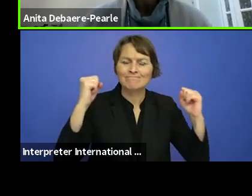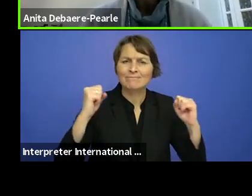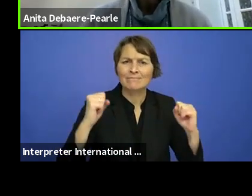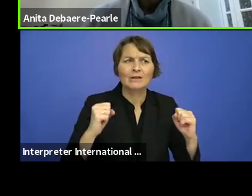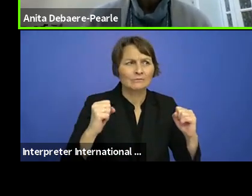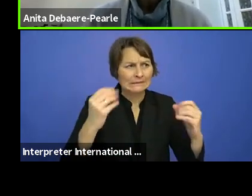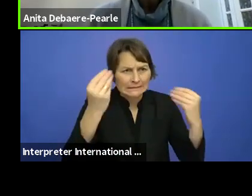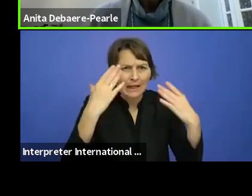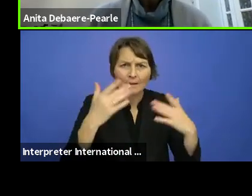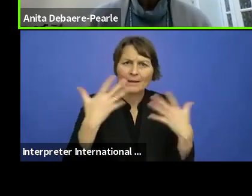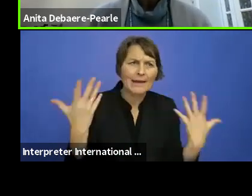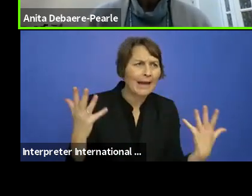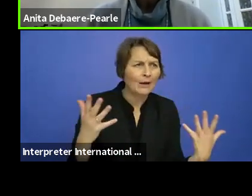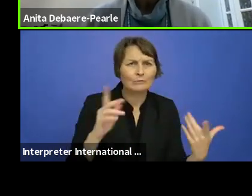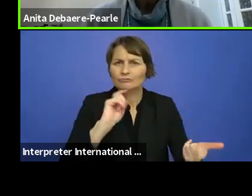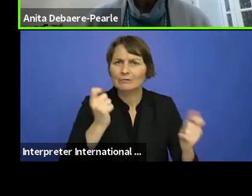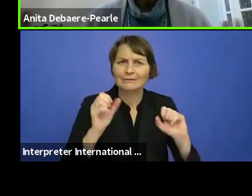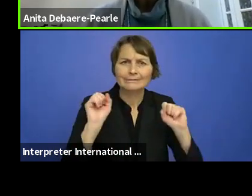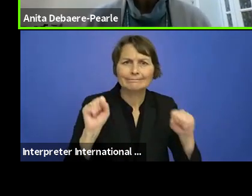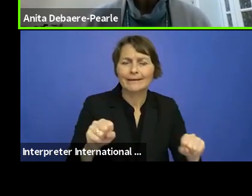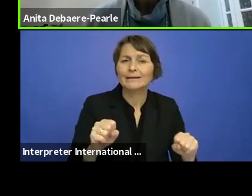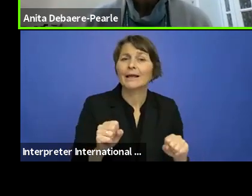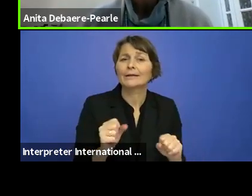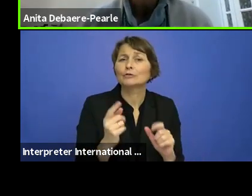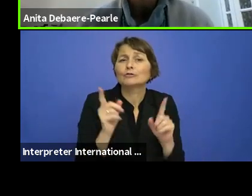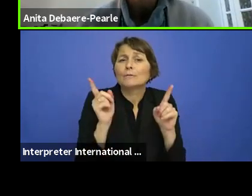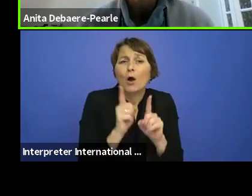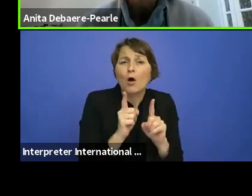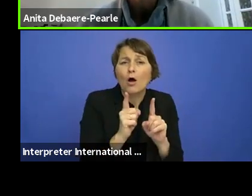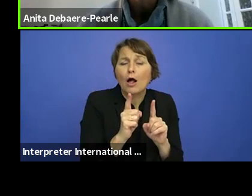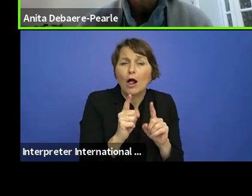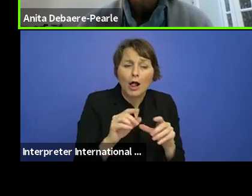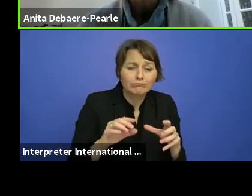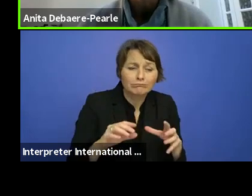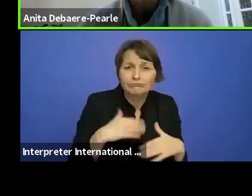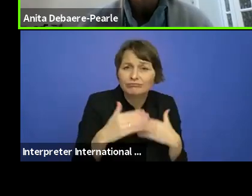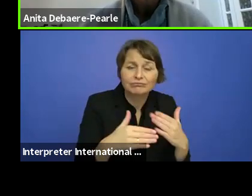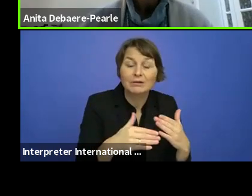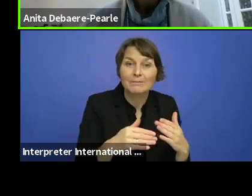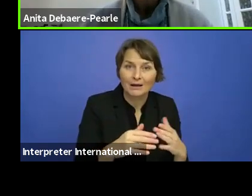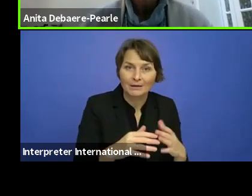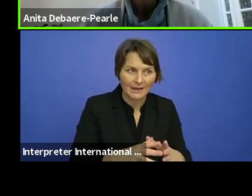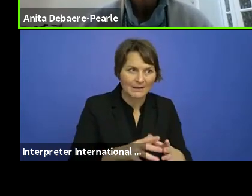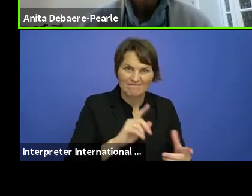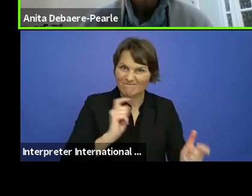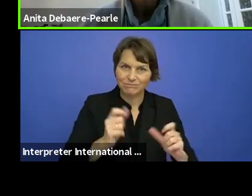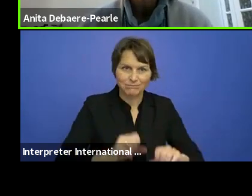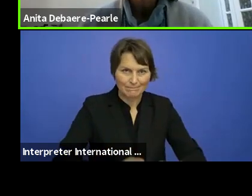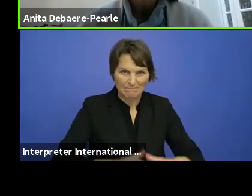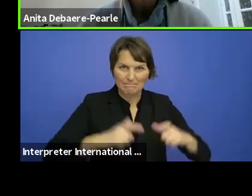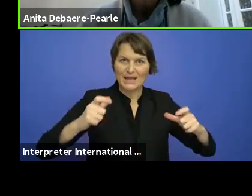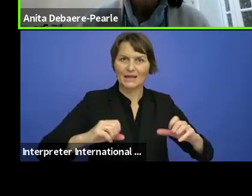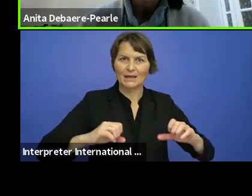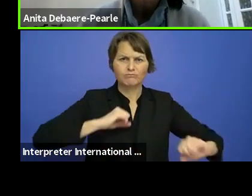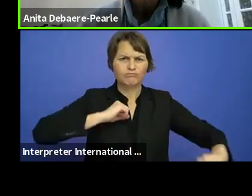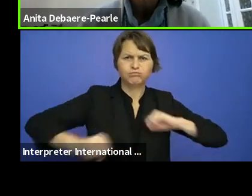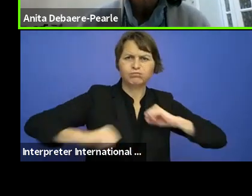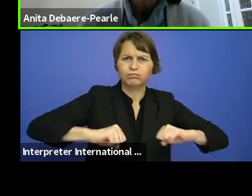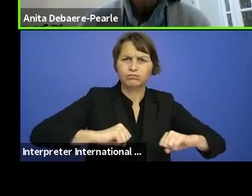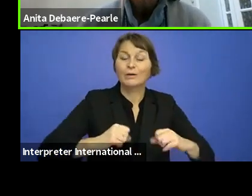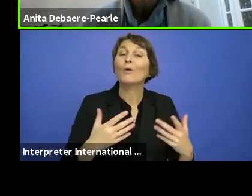changes from very small practices to larger actions. We heard from people who were working